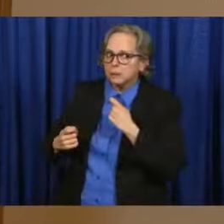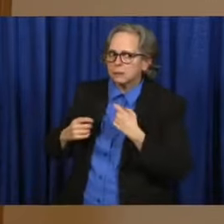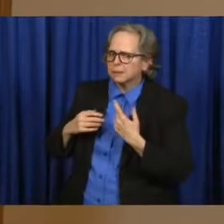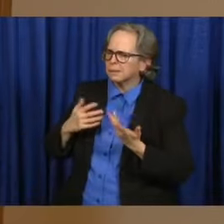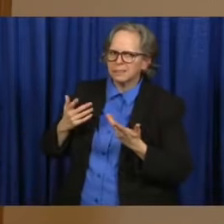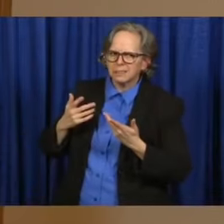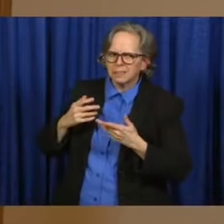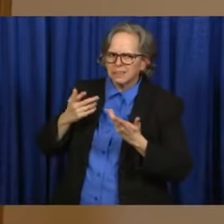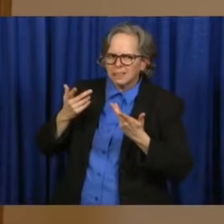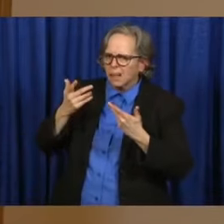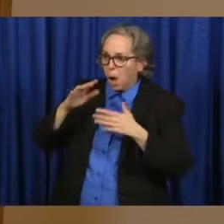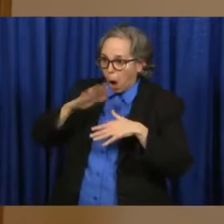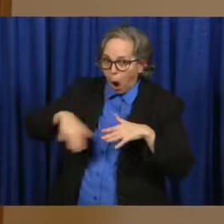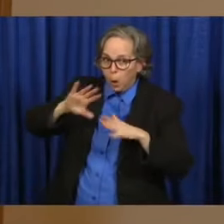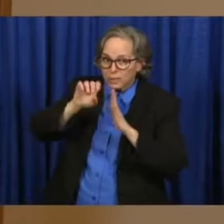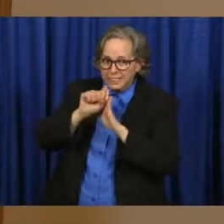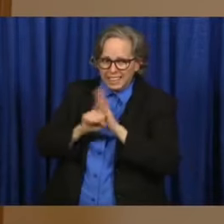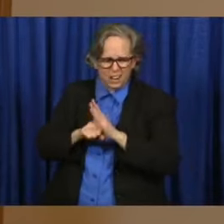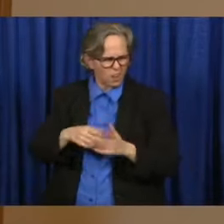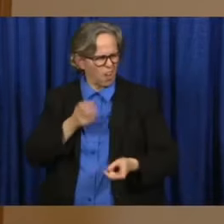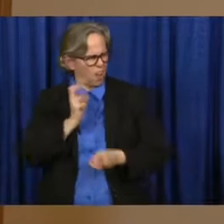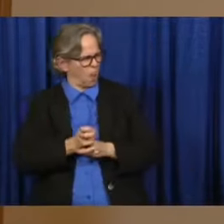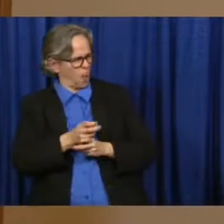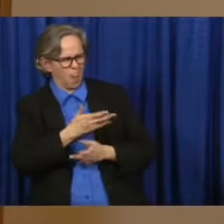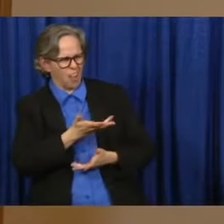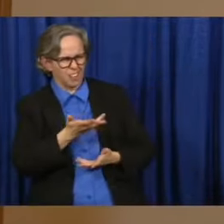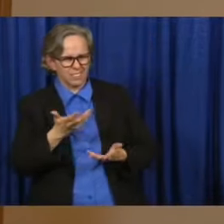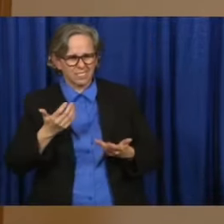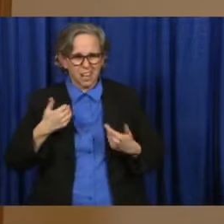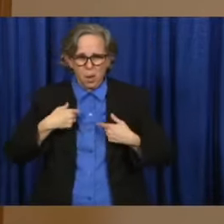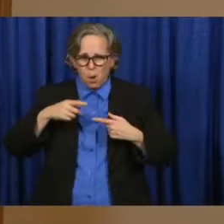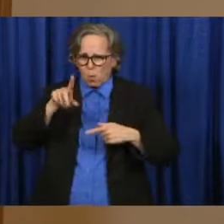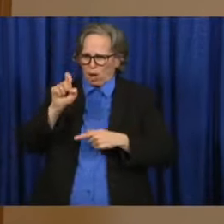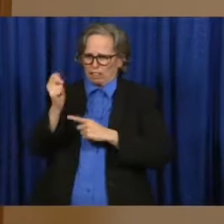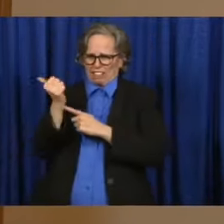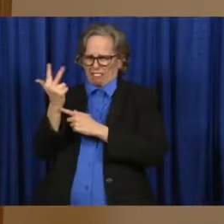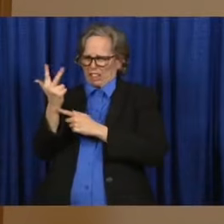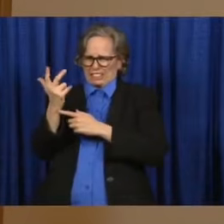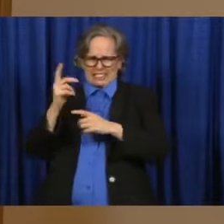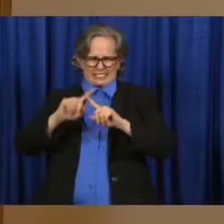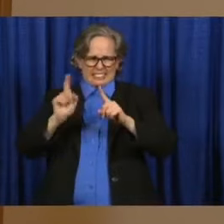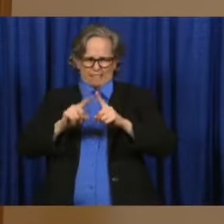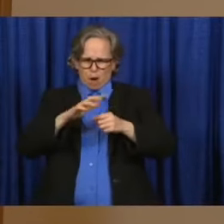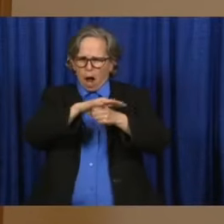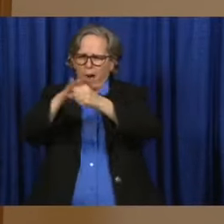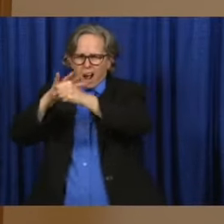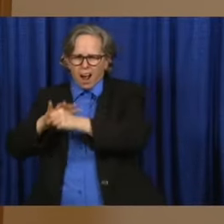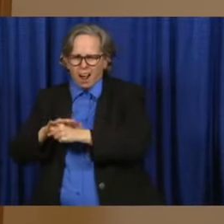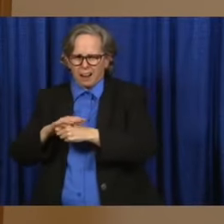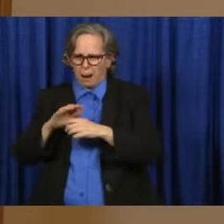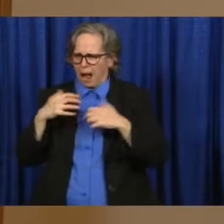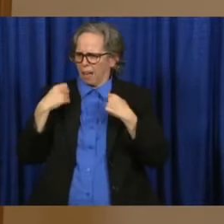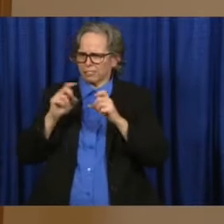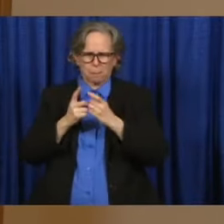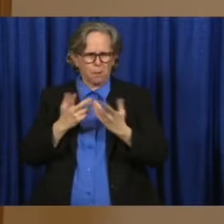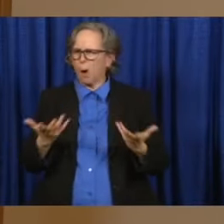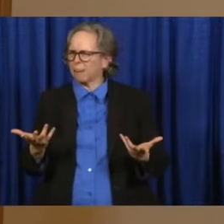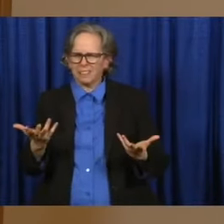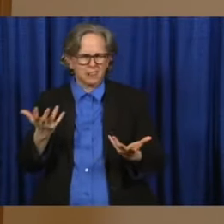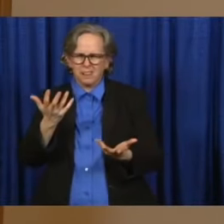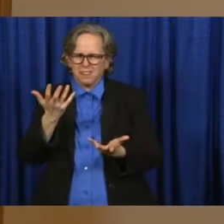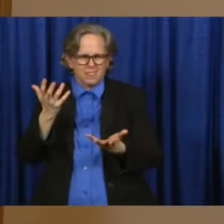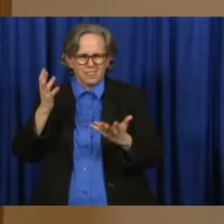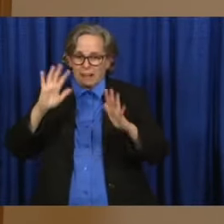community, 113 local health departments, to be reinventing the wheel or having to restate things. So I really